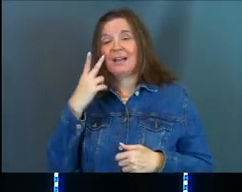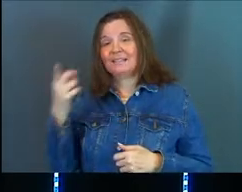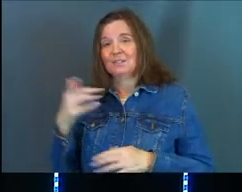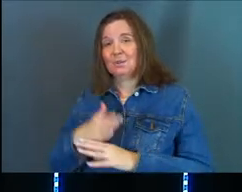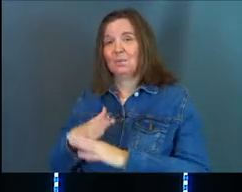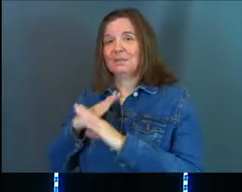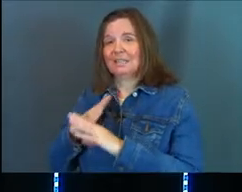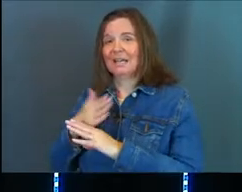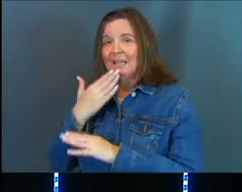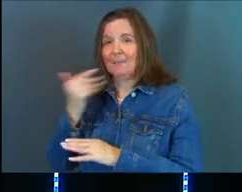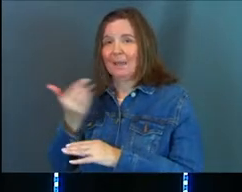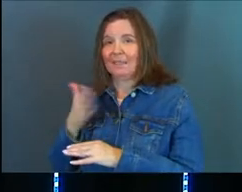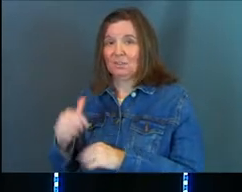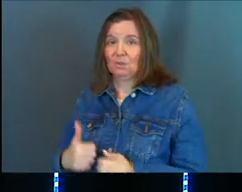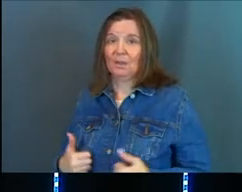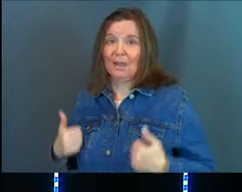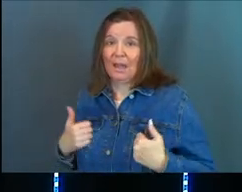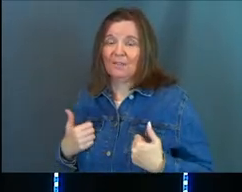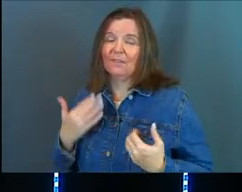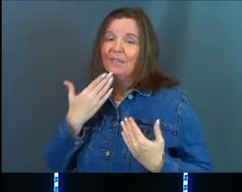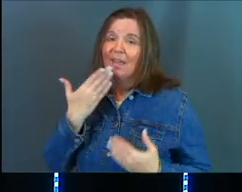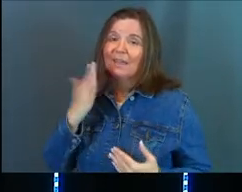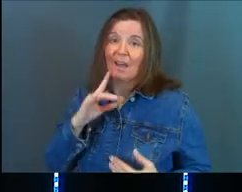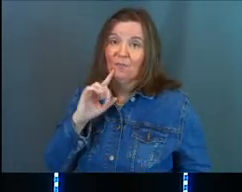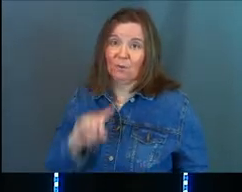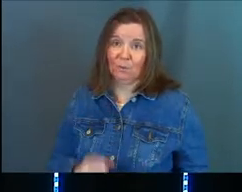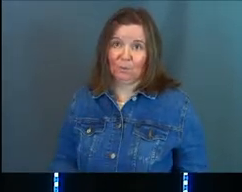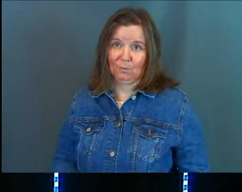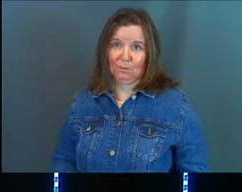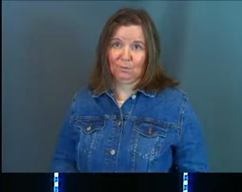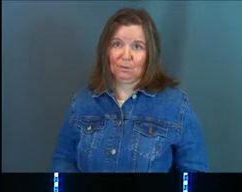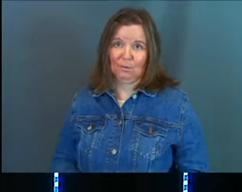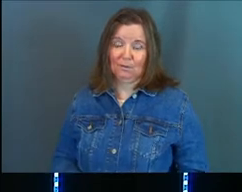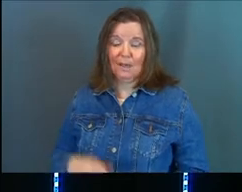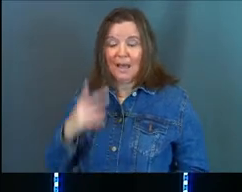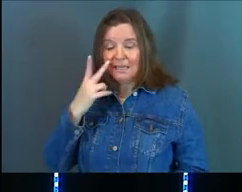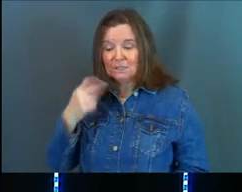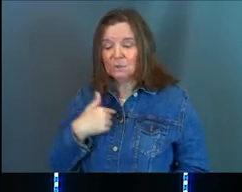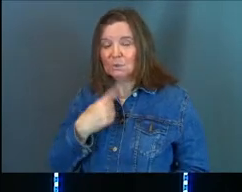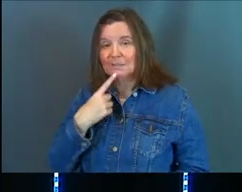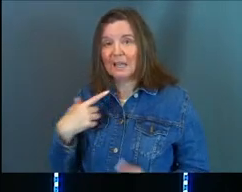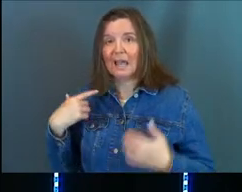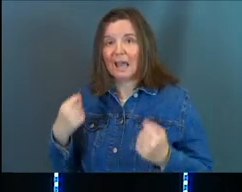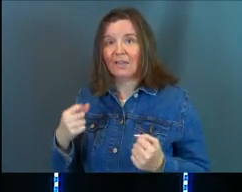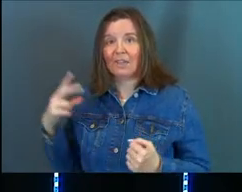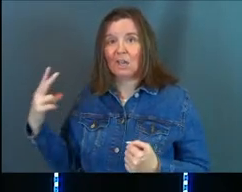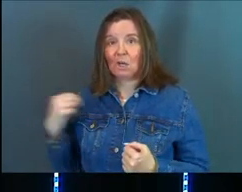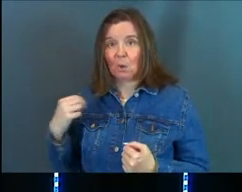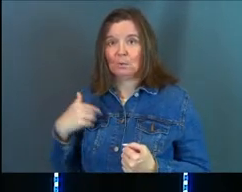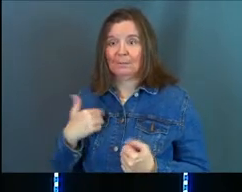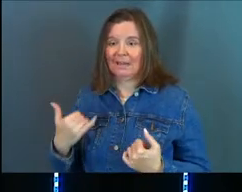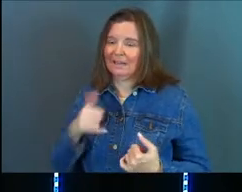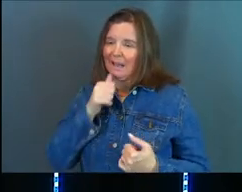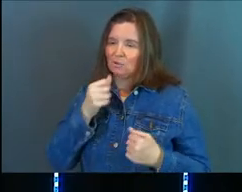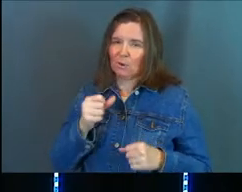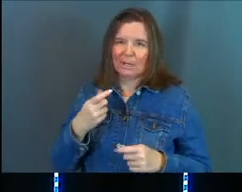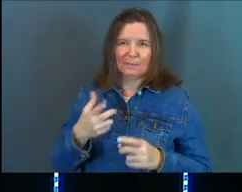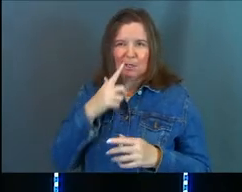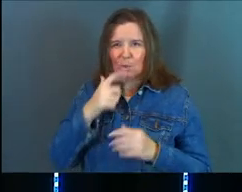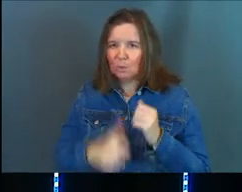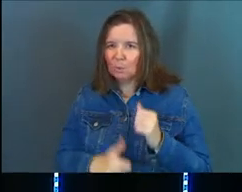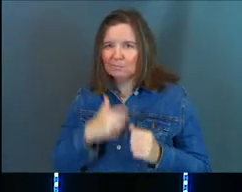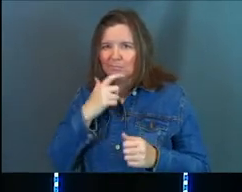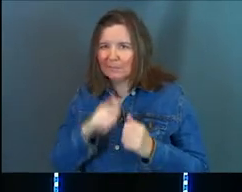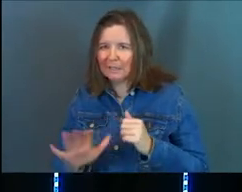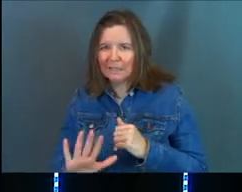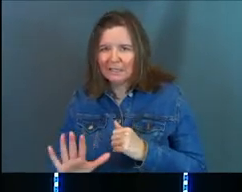you protecting the best things in your life. Thank God for you. I see you saying a healthy no to me right now, not trying to be cruel, not trying